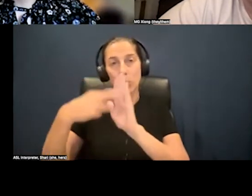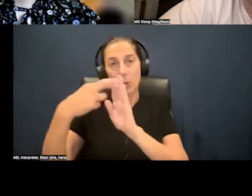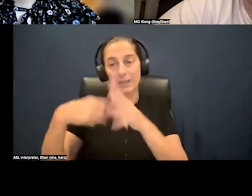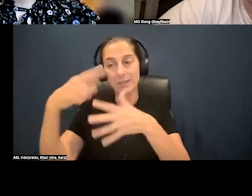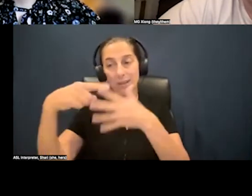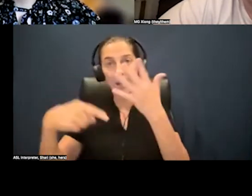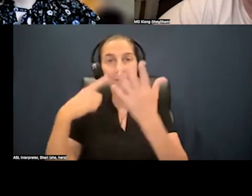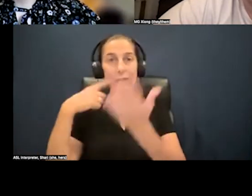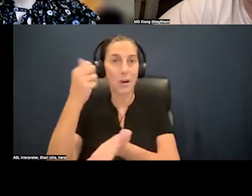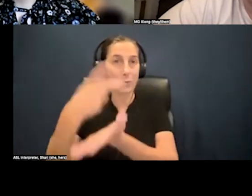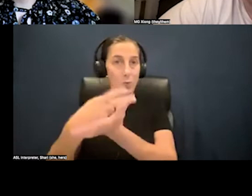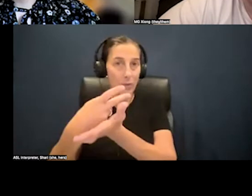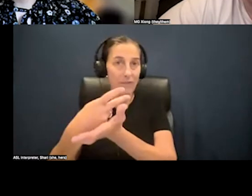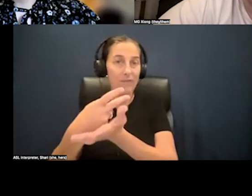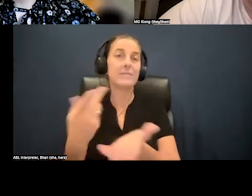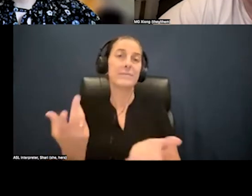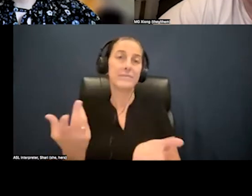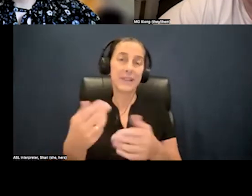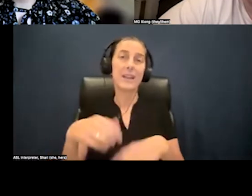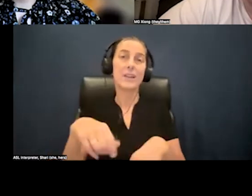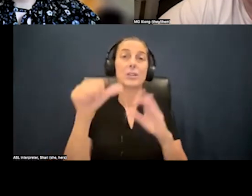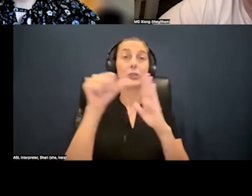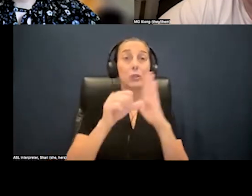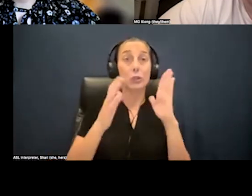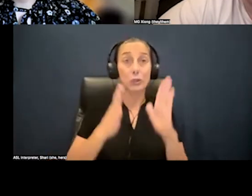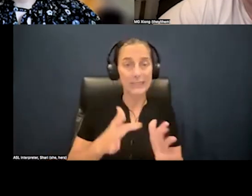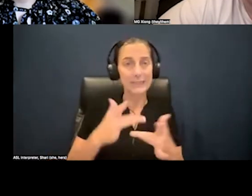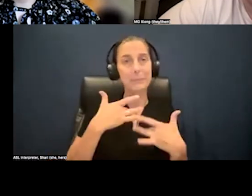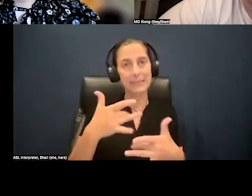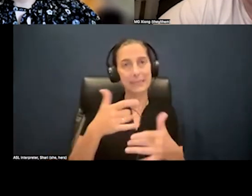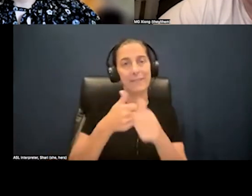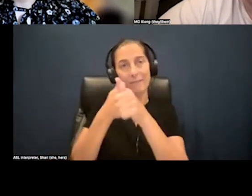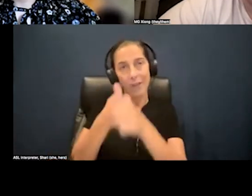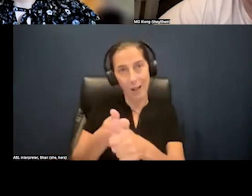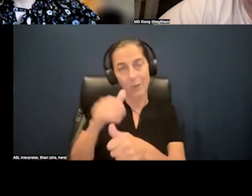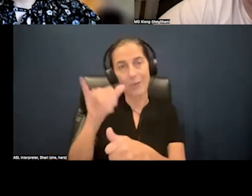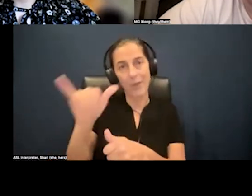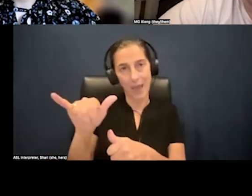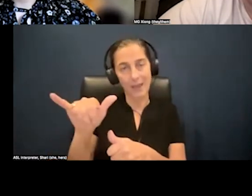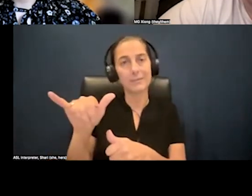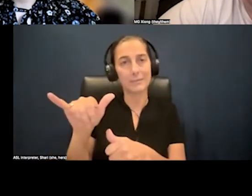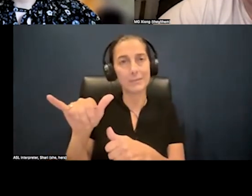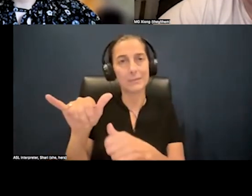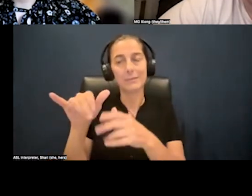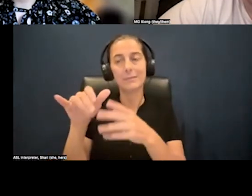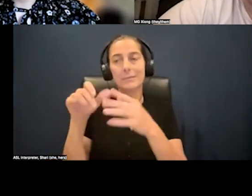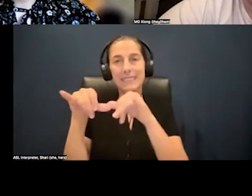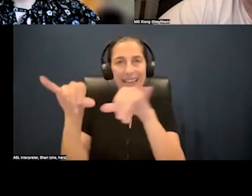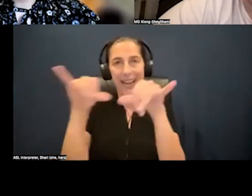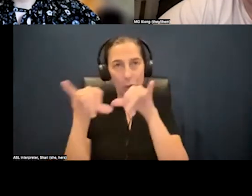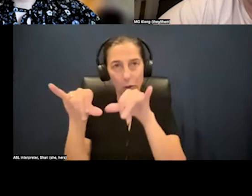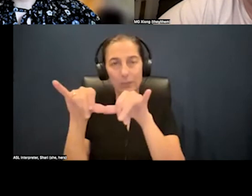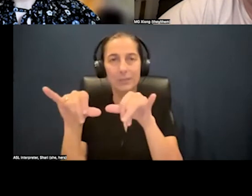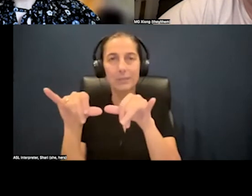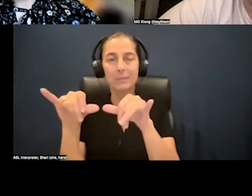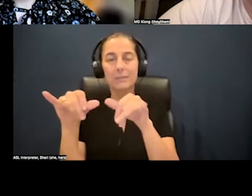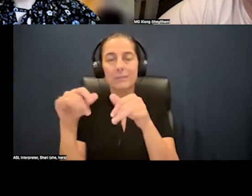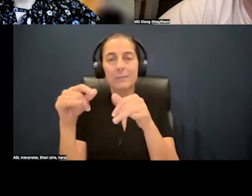And often surgeons use to like make sure that they're doing this per best practice standards.